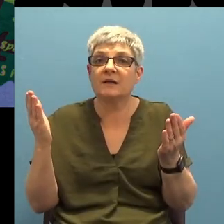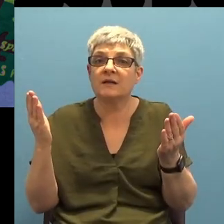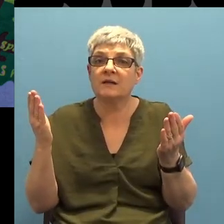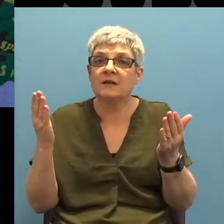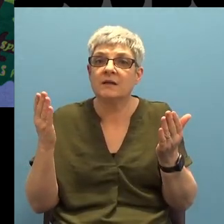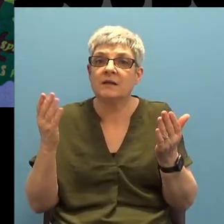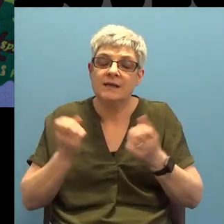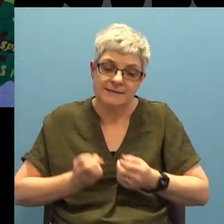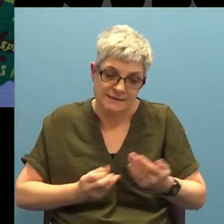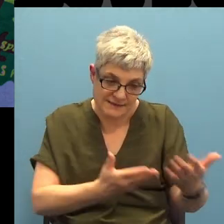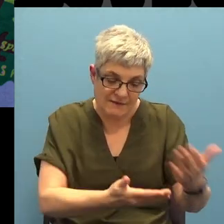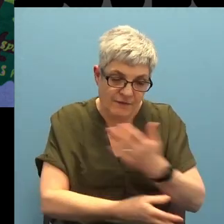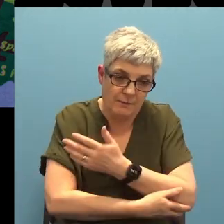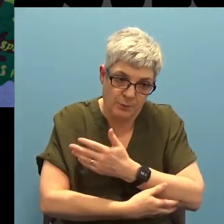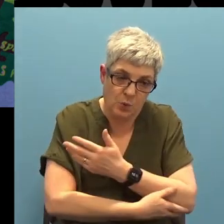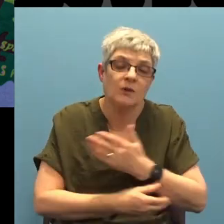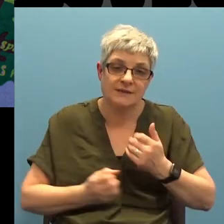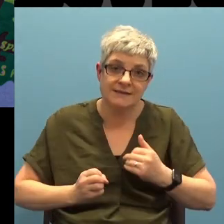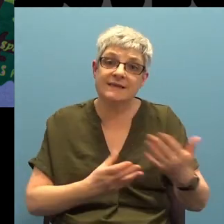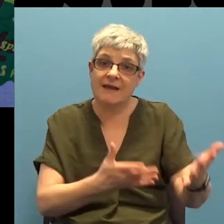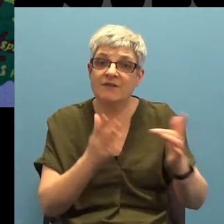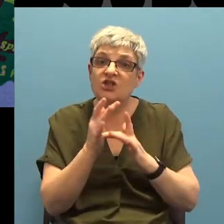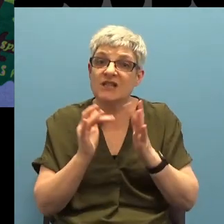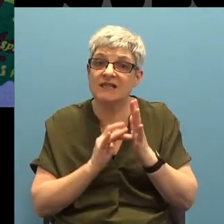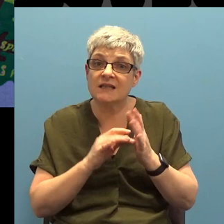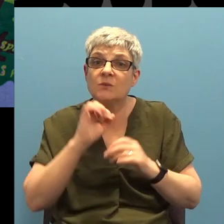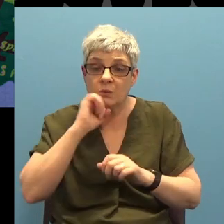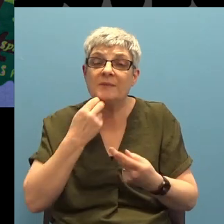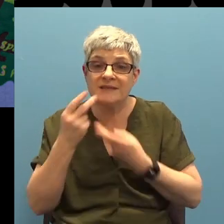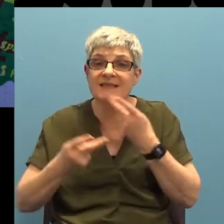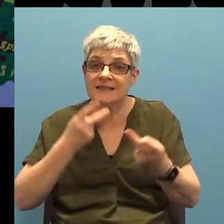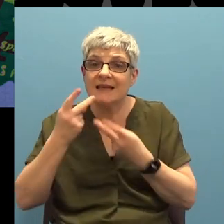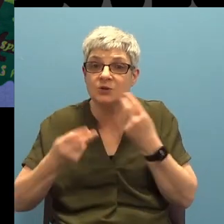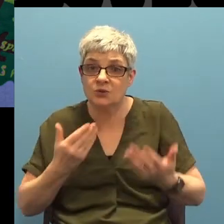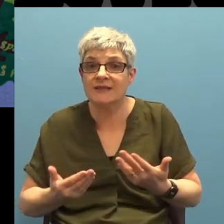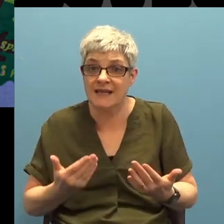Serving the poor is serving Jesus. We'll sing about that today.